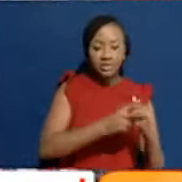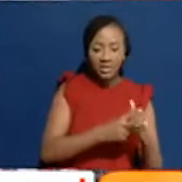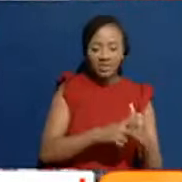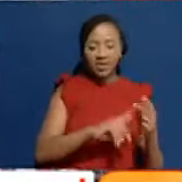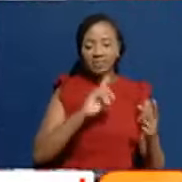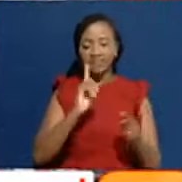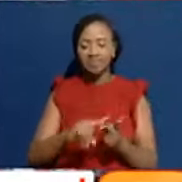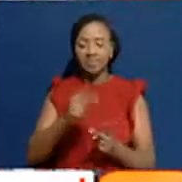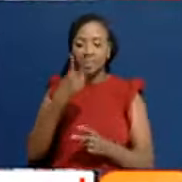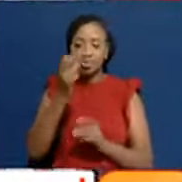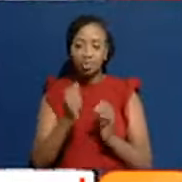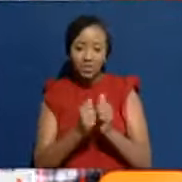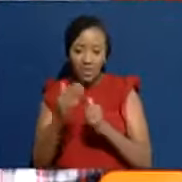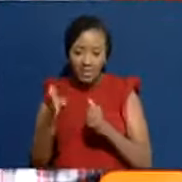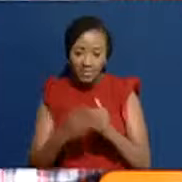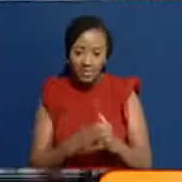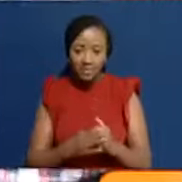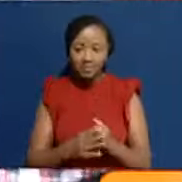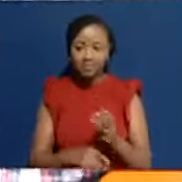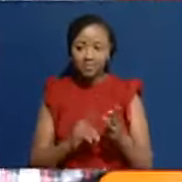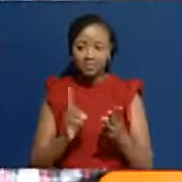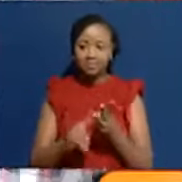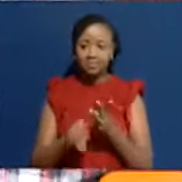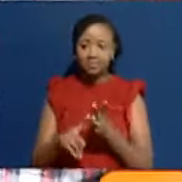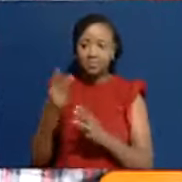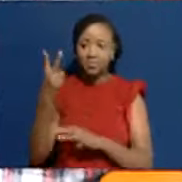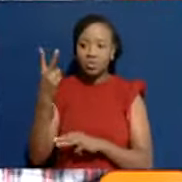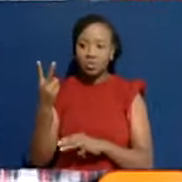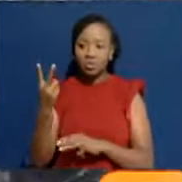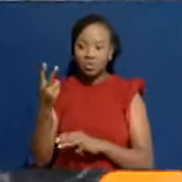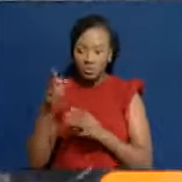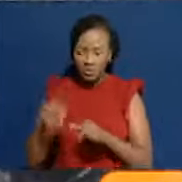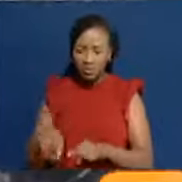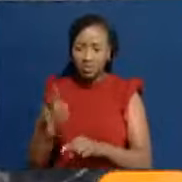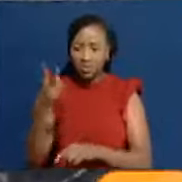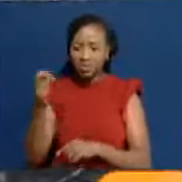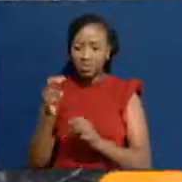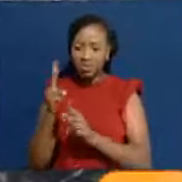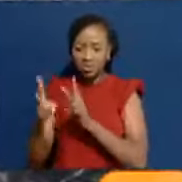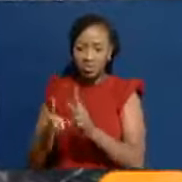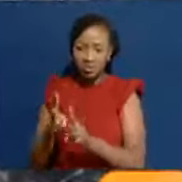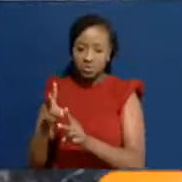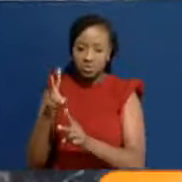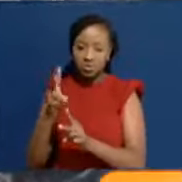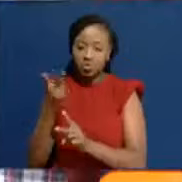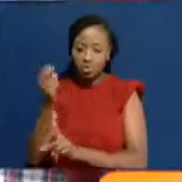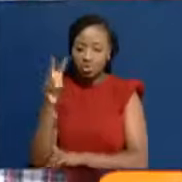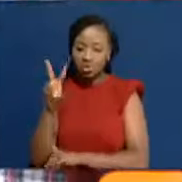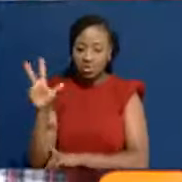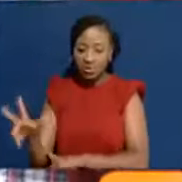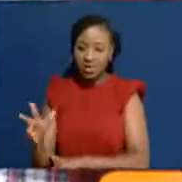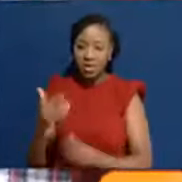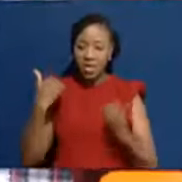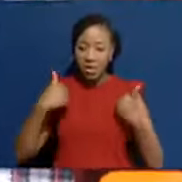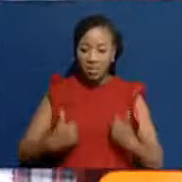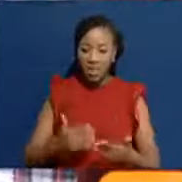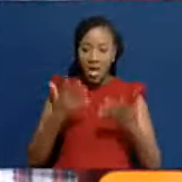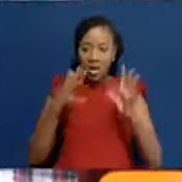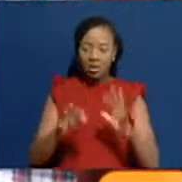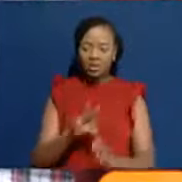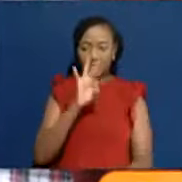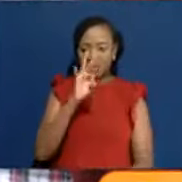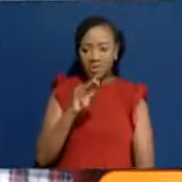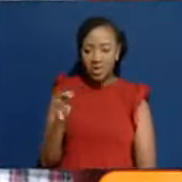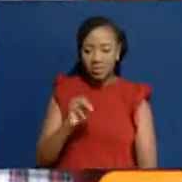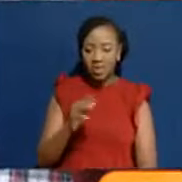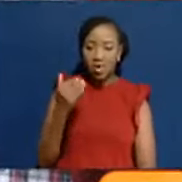nikachomekewa. 2019 nimechomekewa. Tena leo tumechomekewa. Mimi nimepoteza karibu 3 million. Kibanda zangu